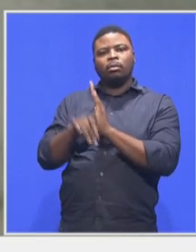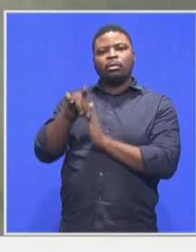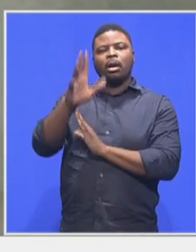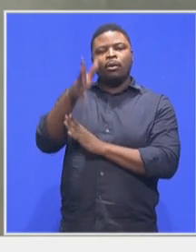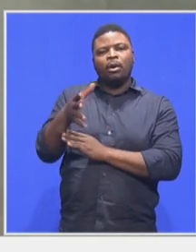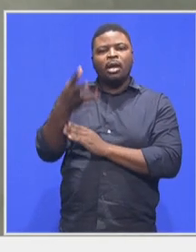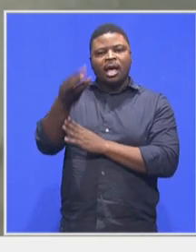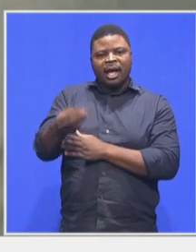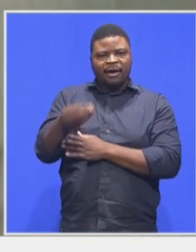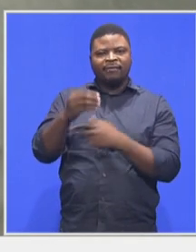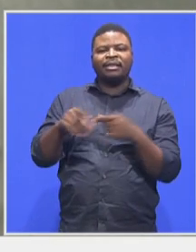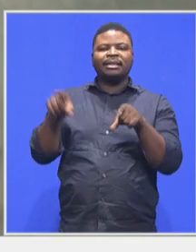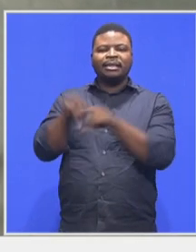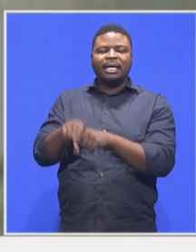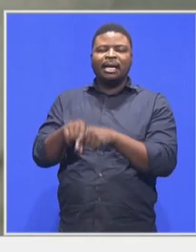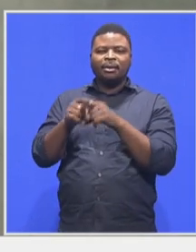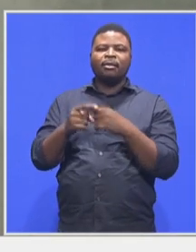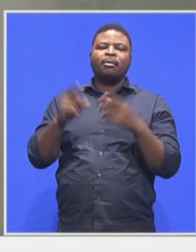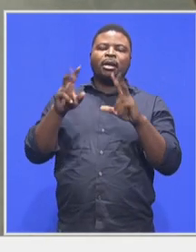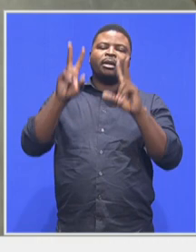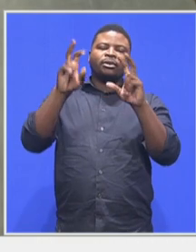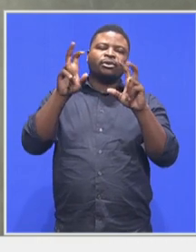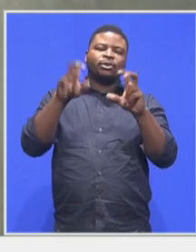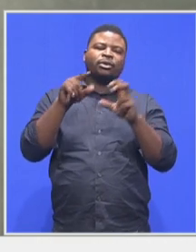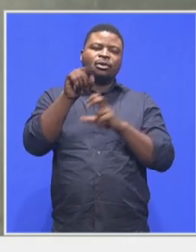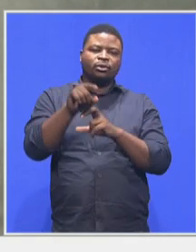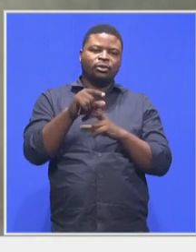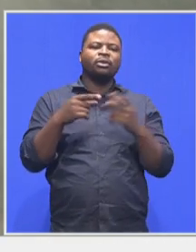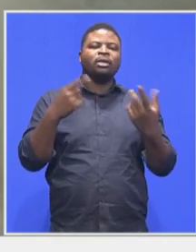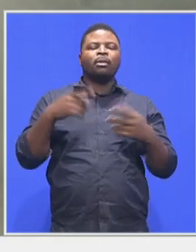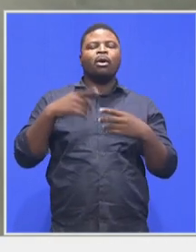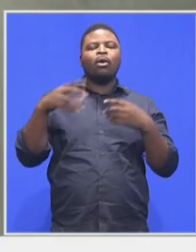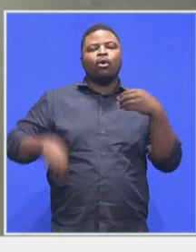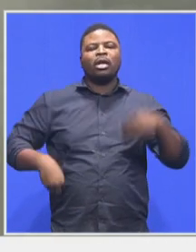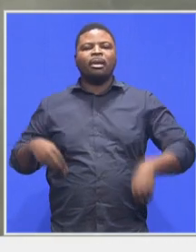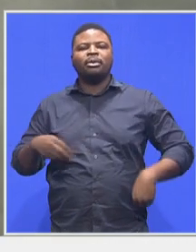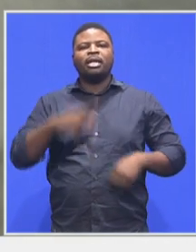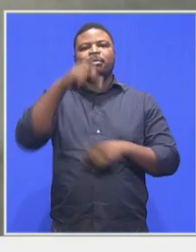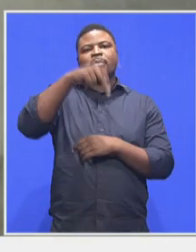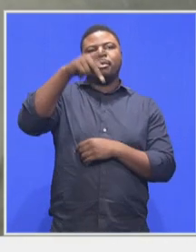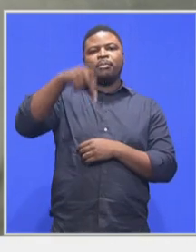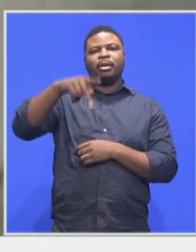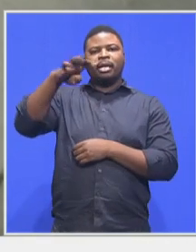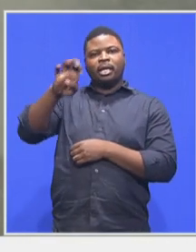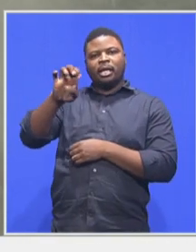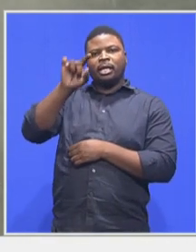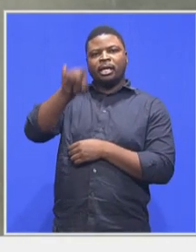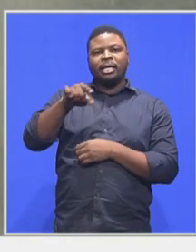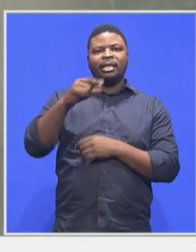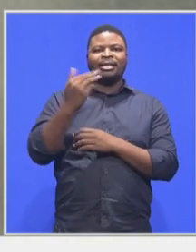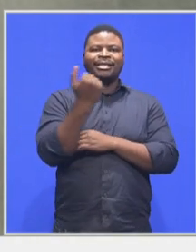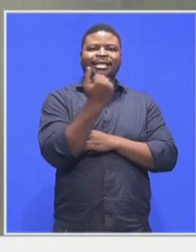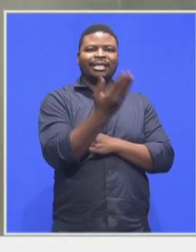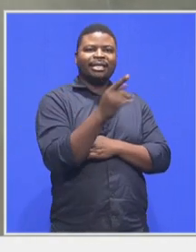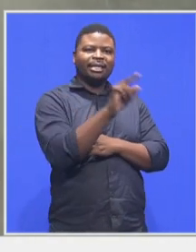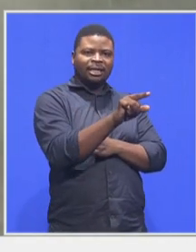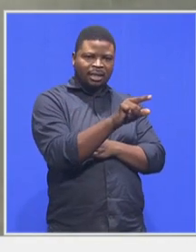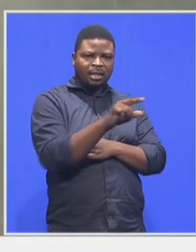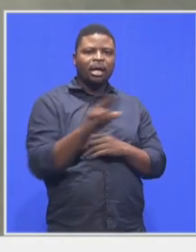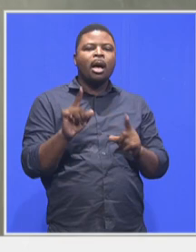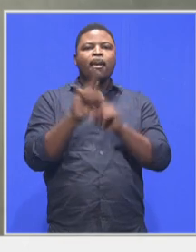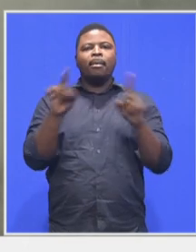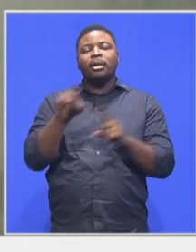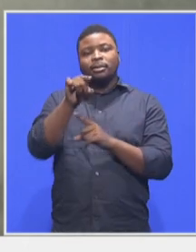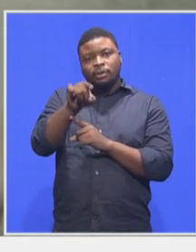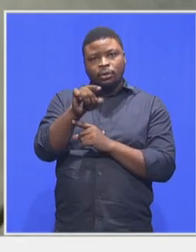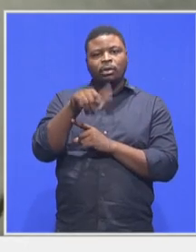the corruption that we saw under the PPE tenders. As the committee, you probably will have the